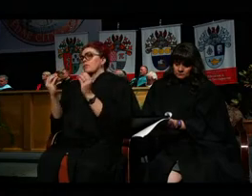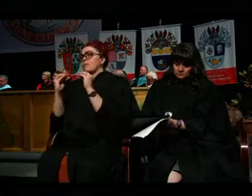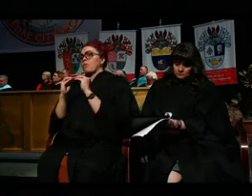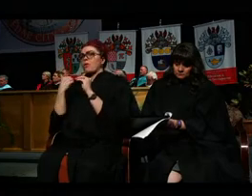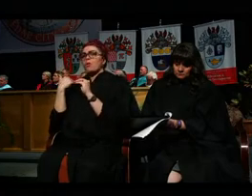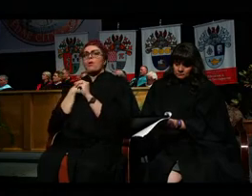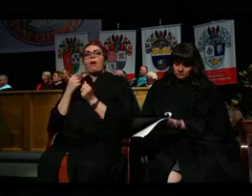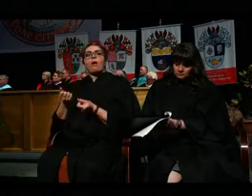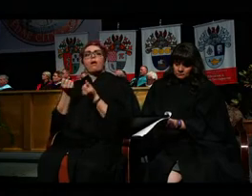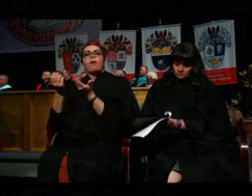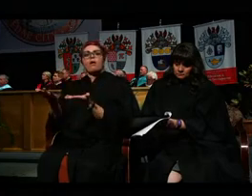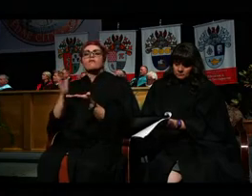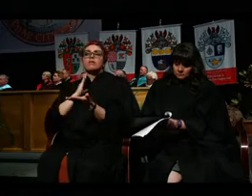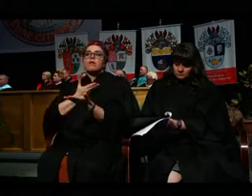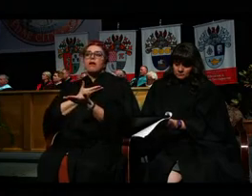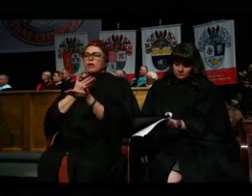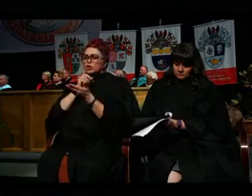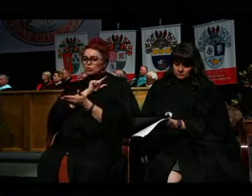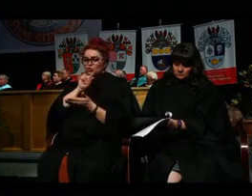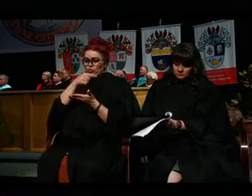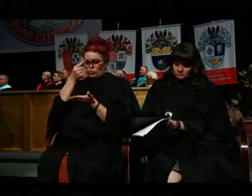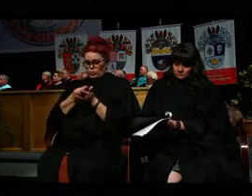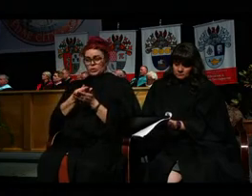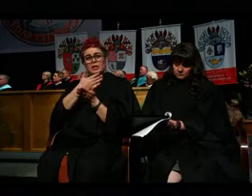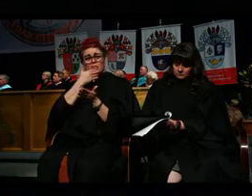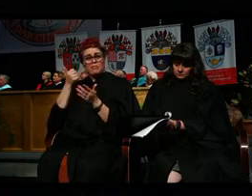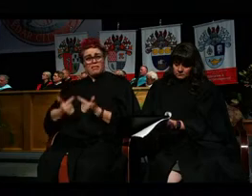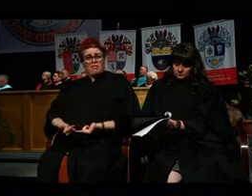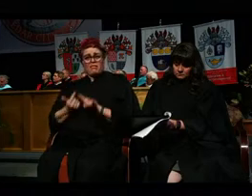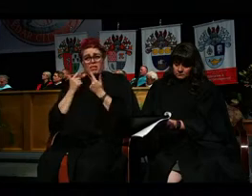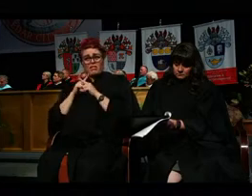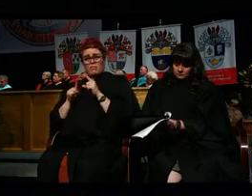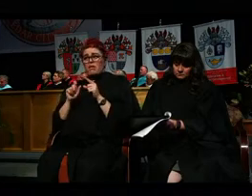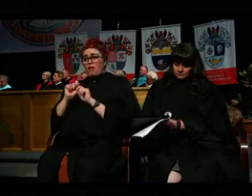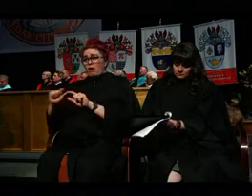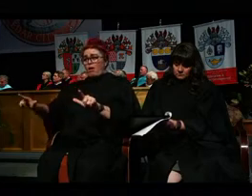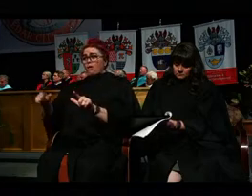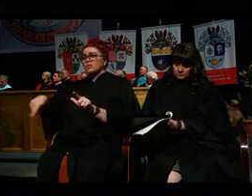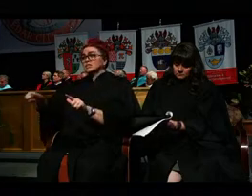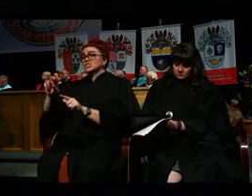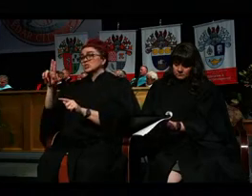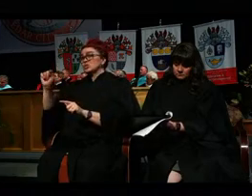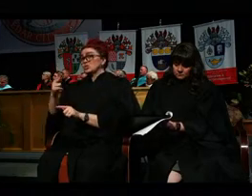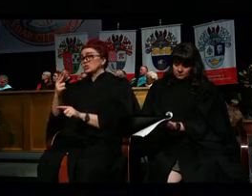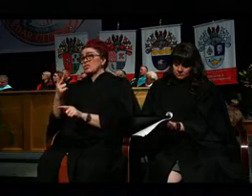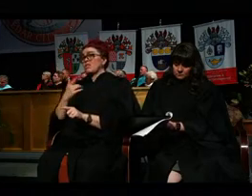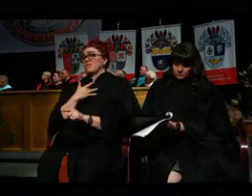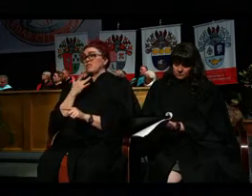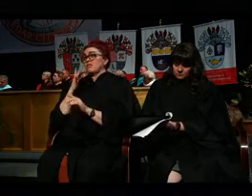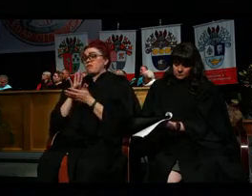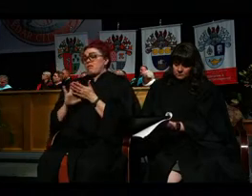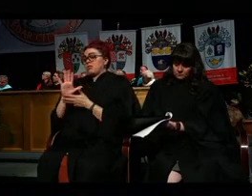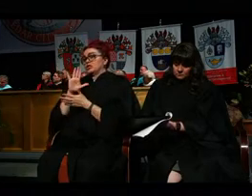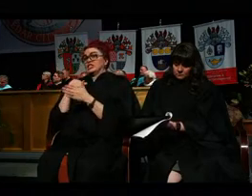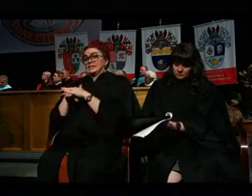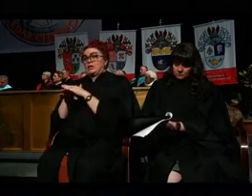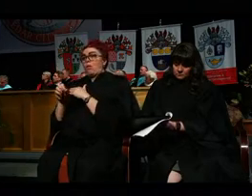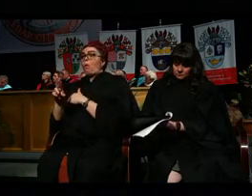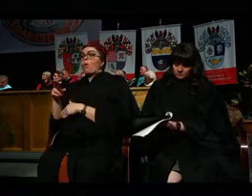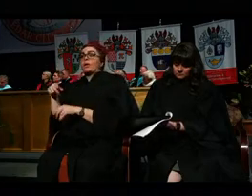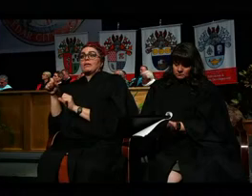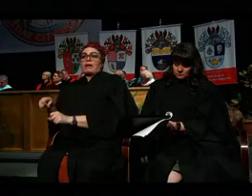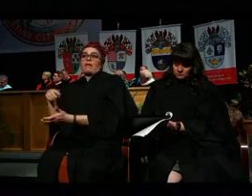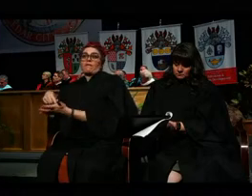our graduates a better life. But not every Utahn has found college accessible or affordable. A pioneer of American